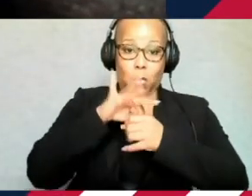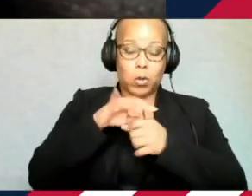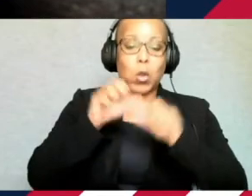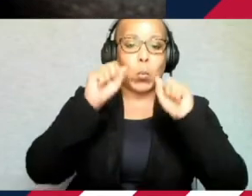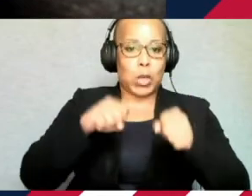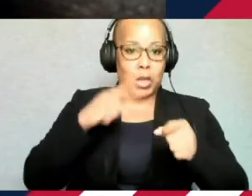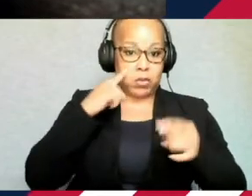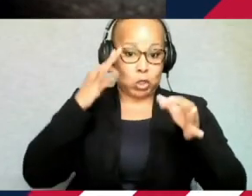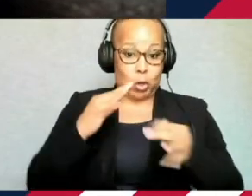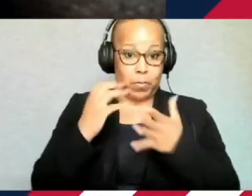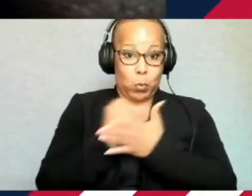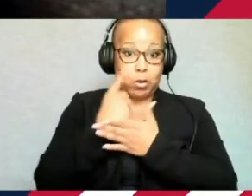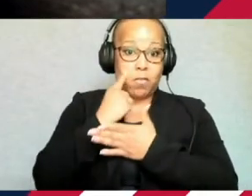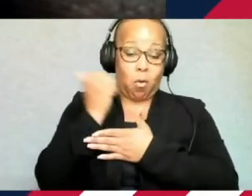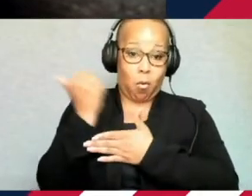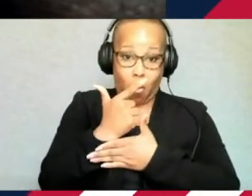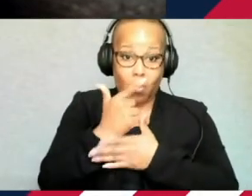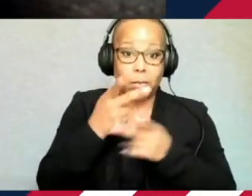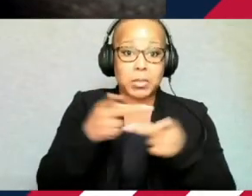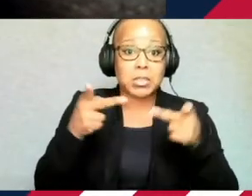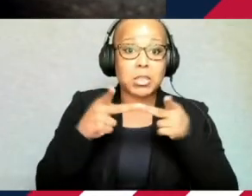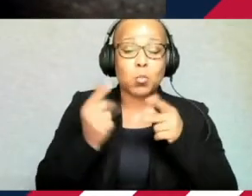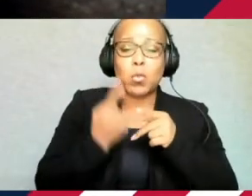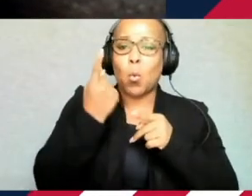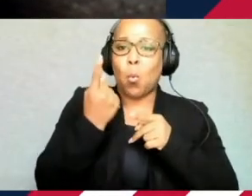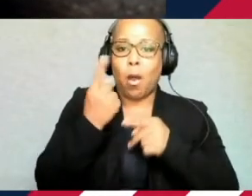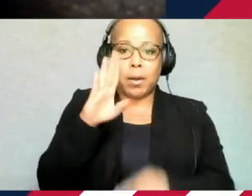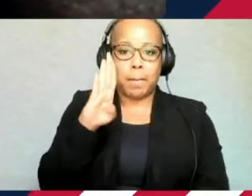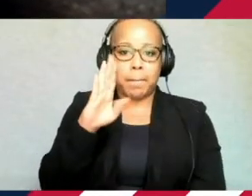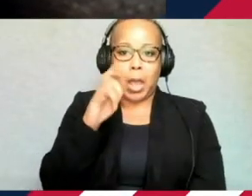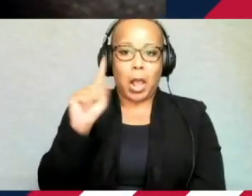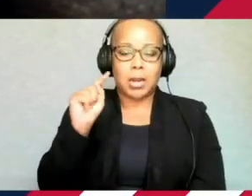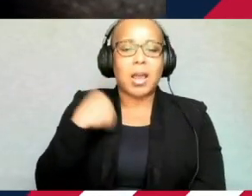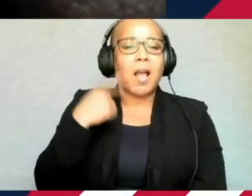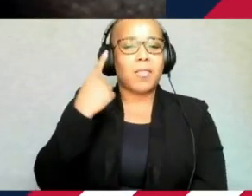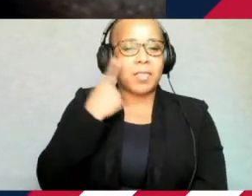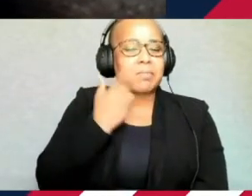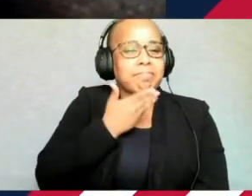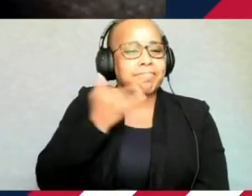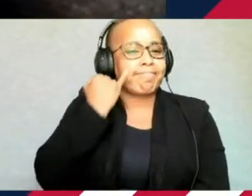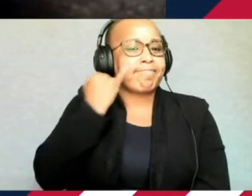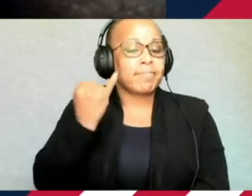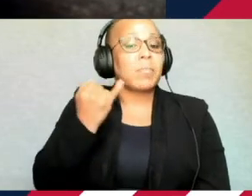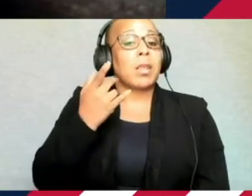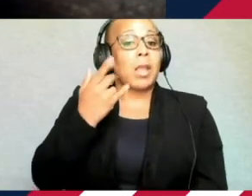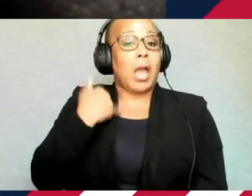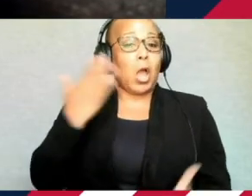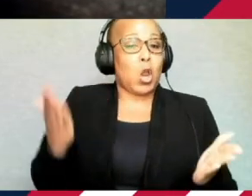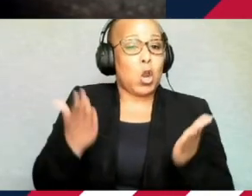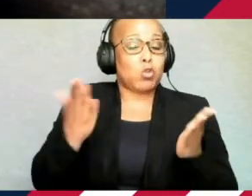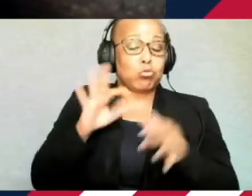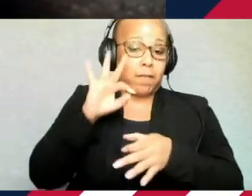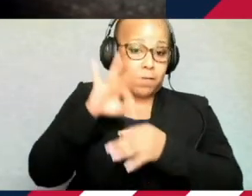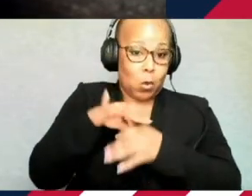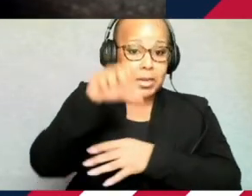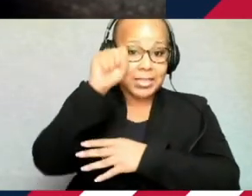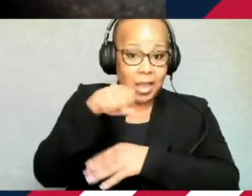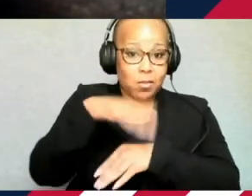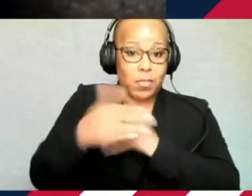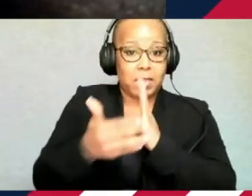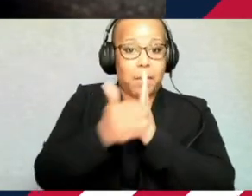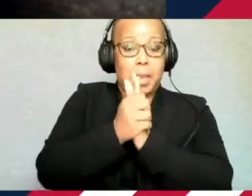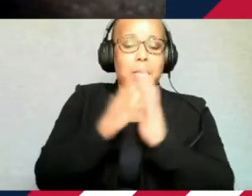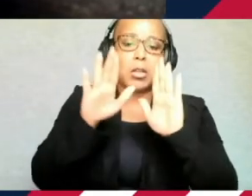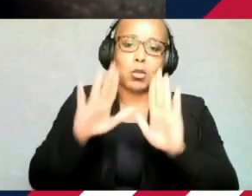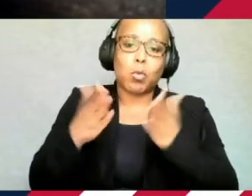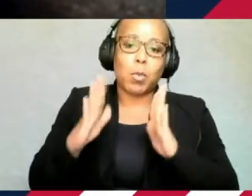winners for all the officer positions with one single ballot. So I just think it makes a ton of sense. I urge you to vote yes on this amendment because it is a great way